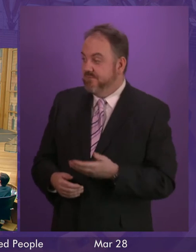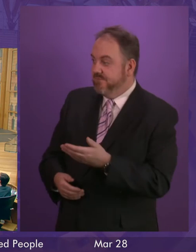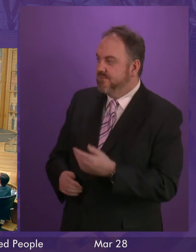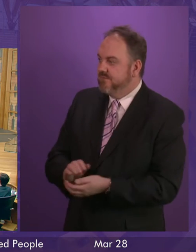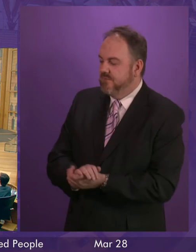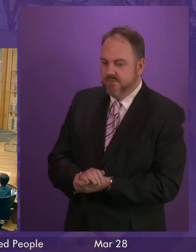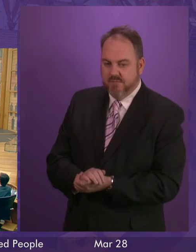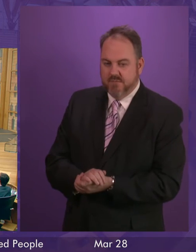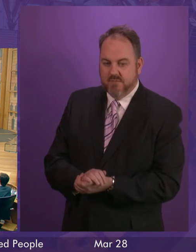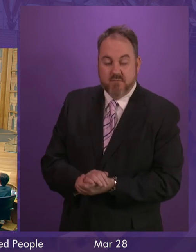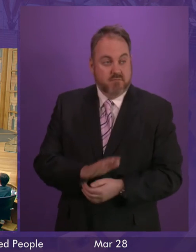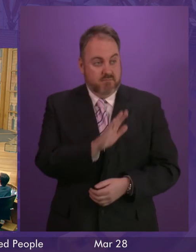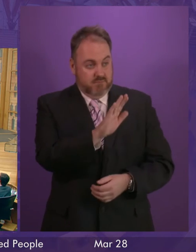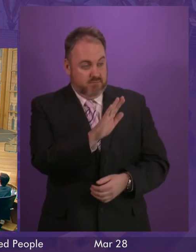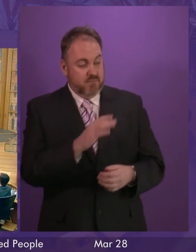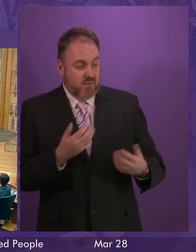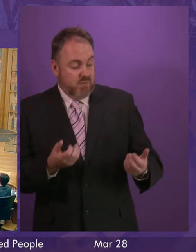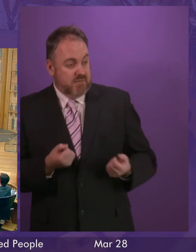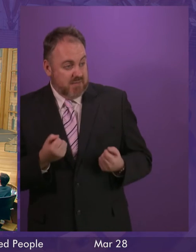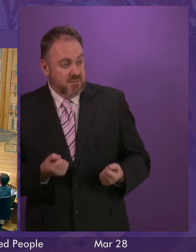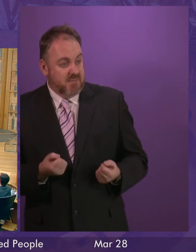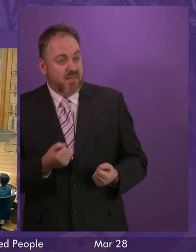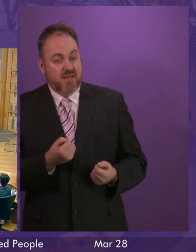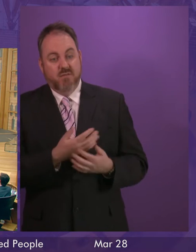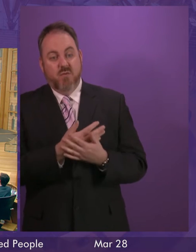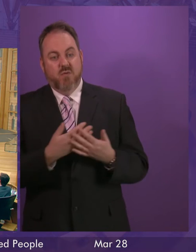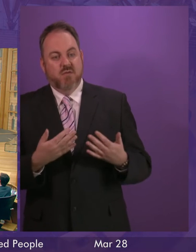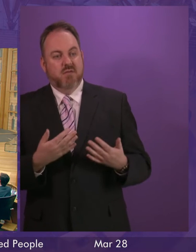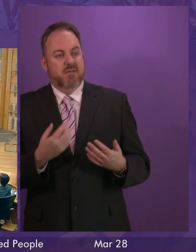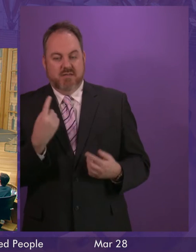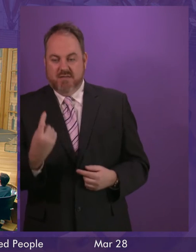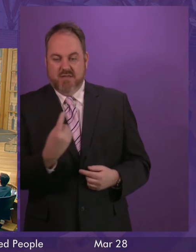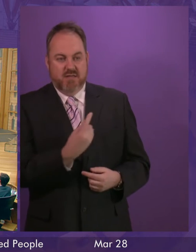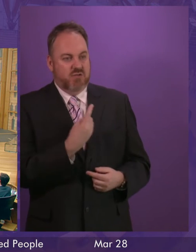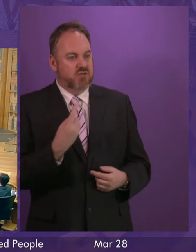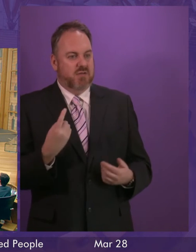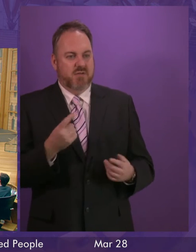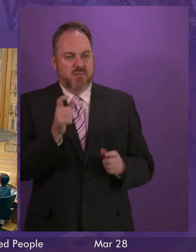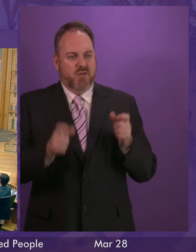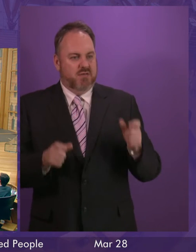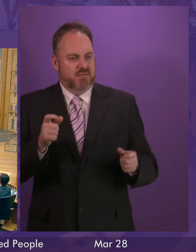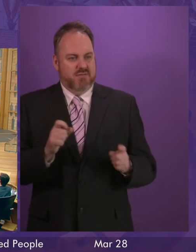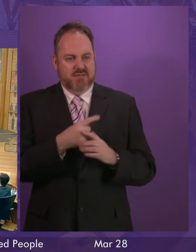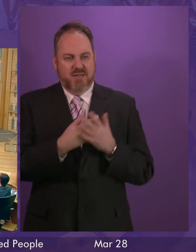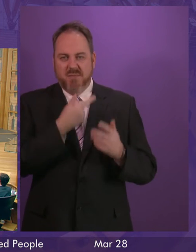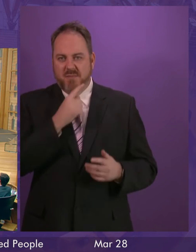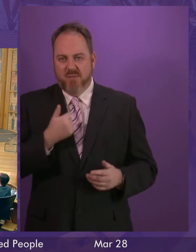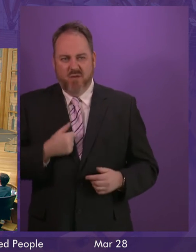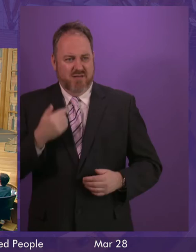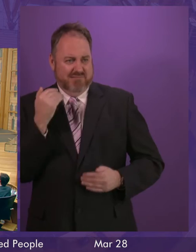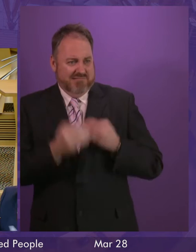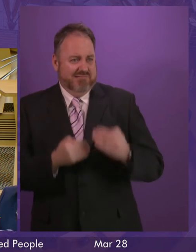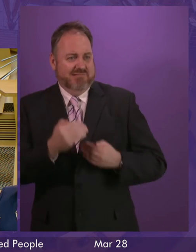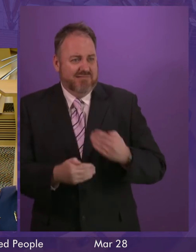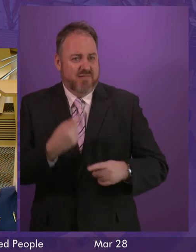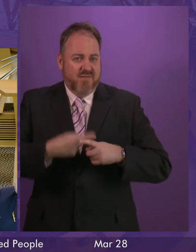I would readily concede that for an individual, we can't possibly move fast enough on this issue in 20 years in the lifetime